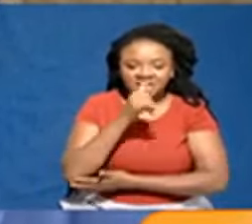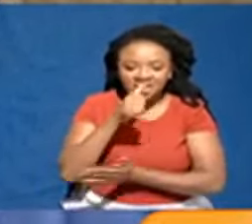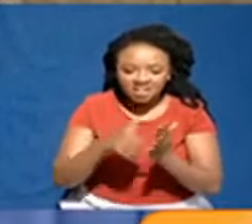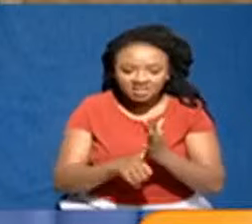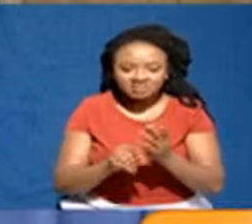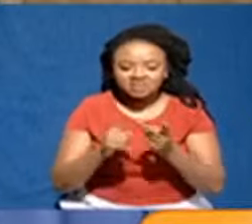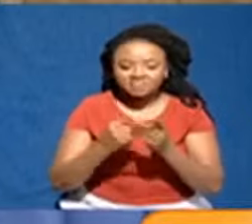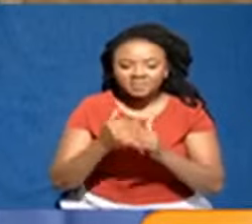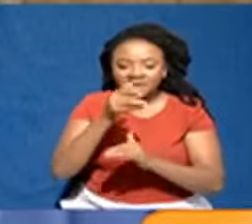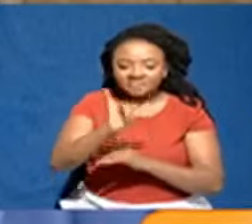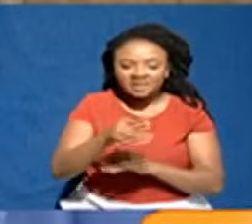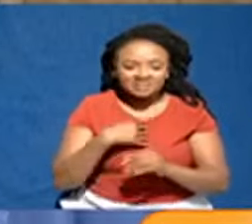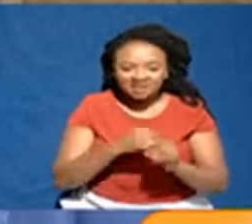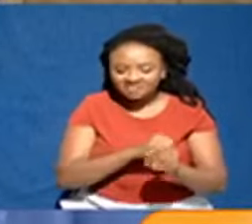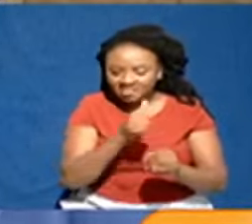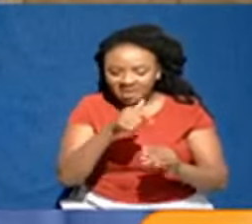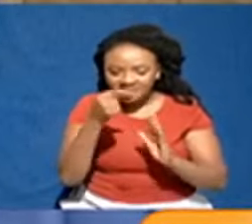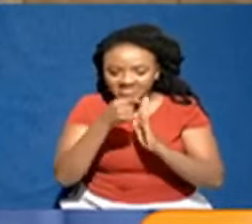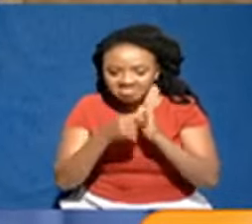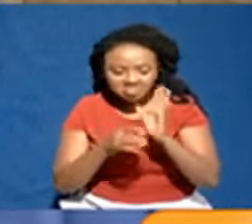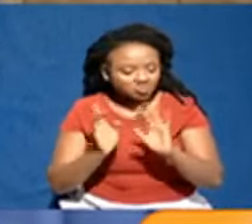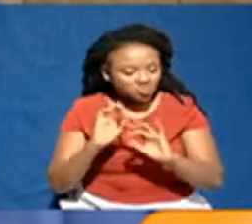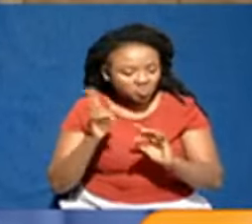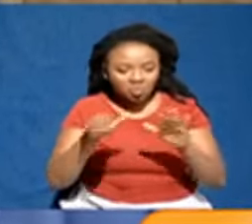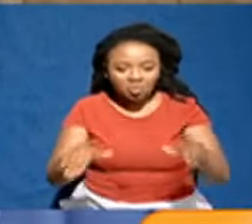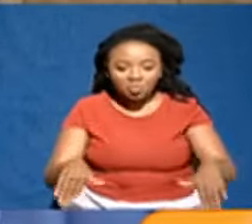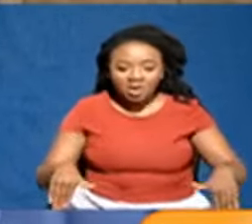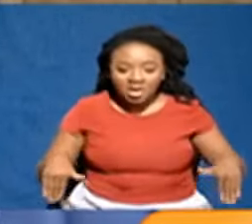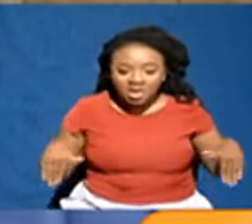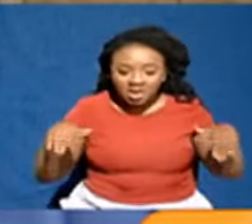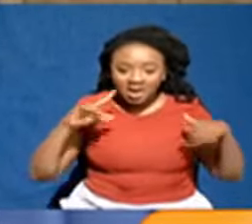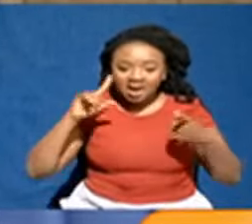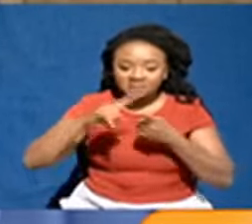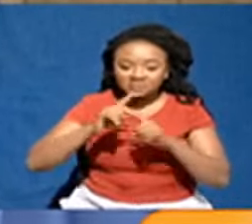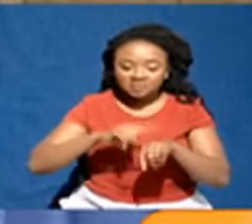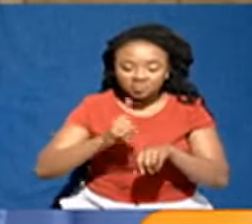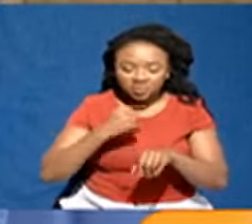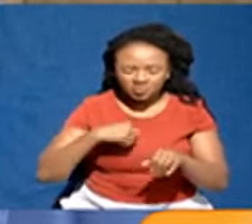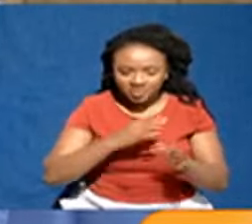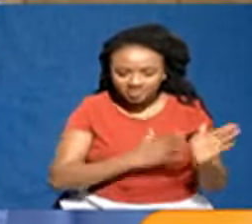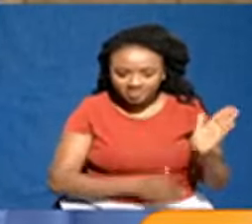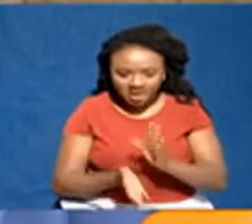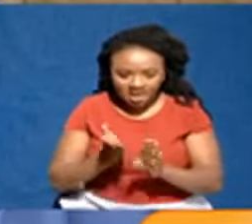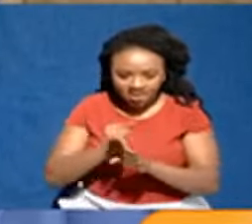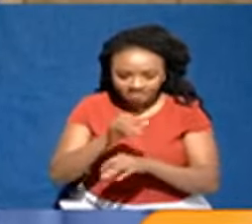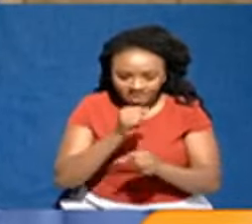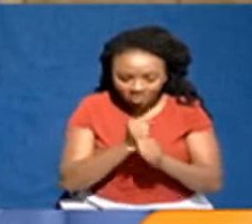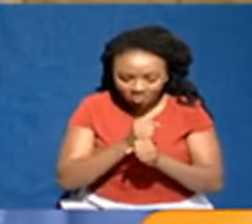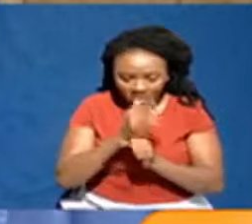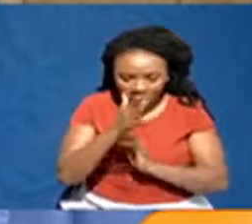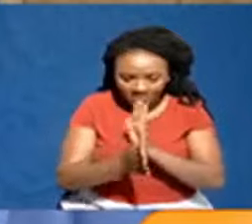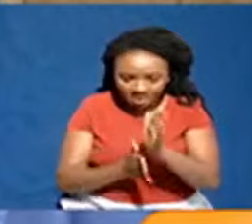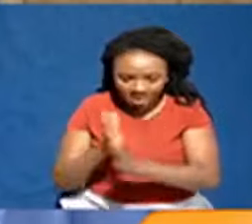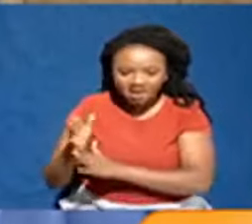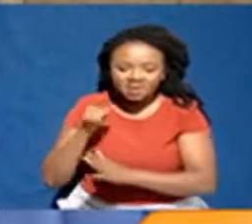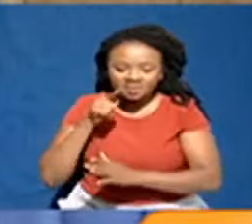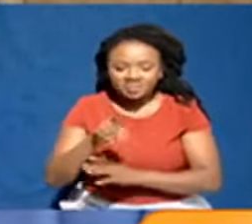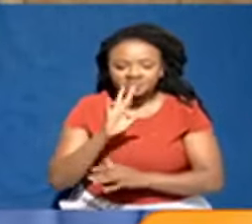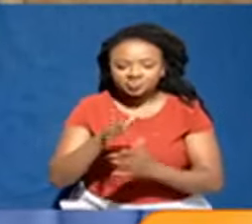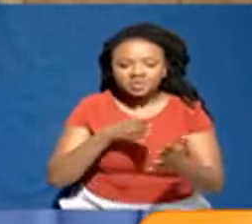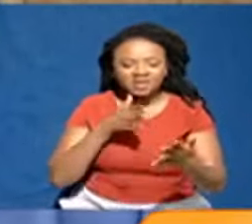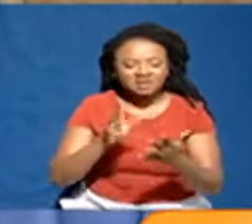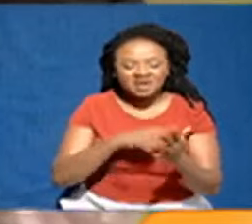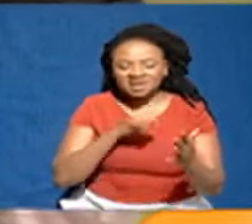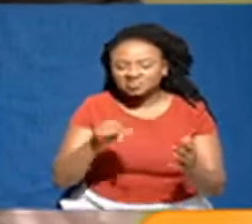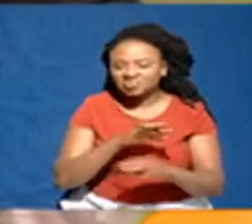thereafter, they'll have no other weapon but to wait until when we do a return to work formula, which will nullify all the other things that they